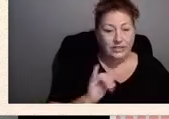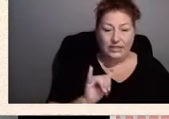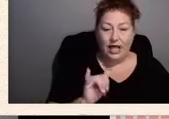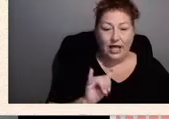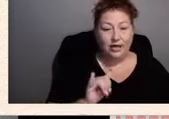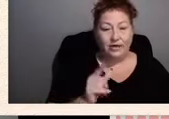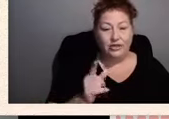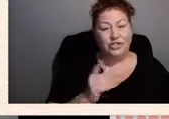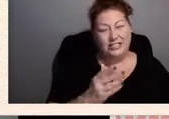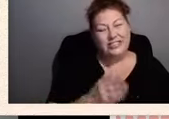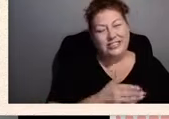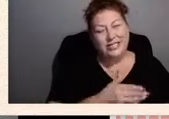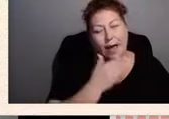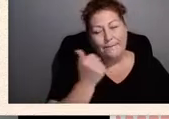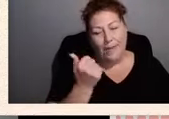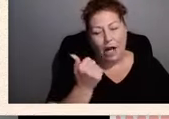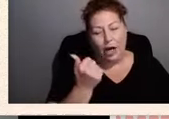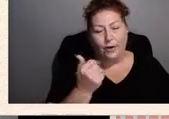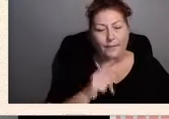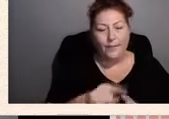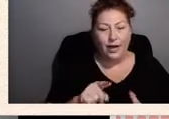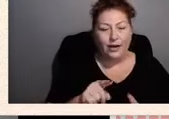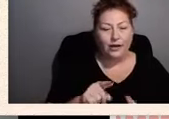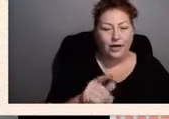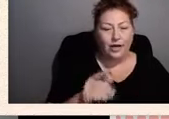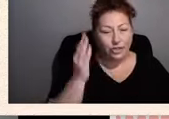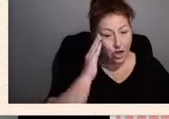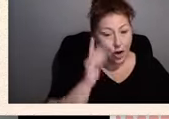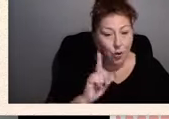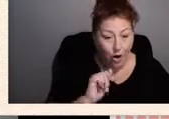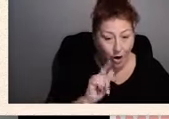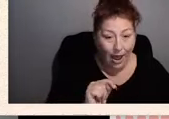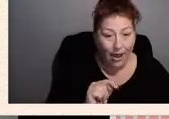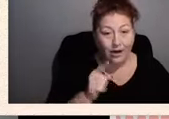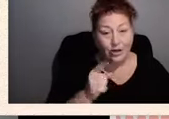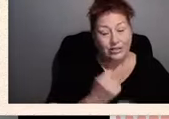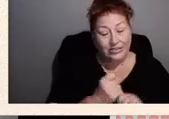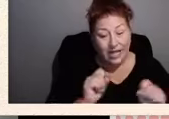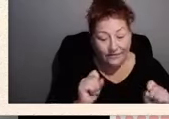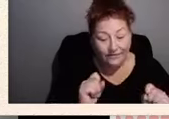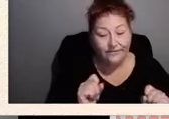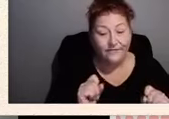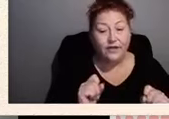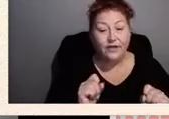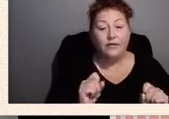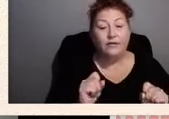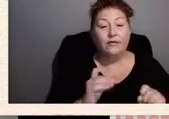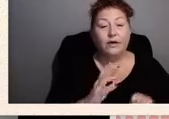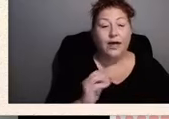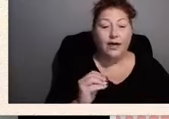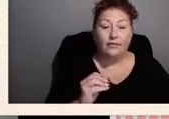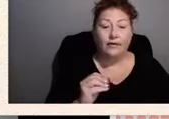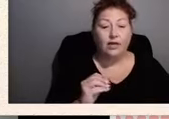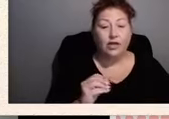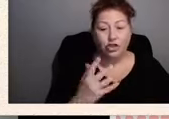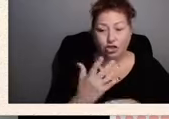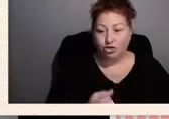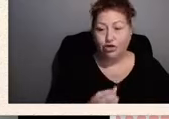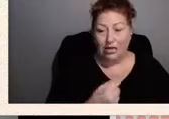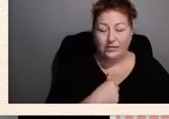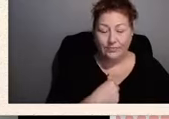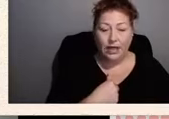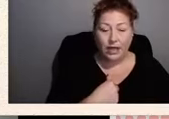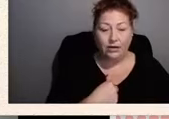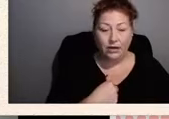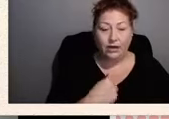about it. She's like, I know where you're at. You're safe, and she trusts me to take care